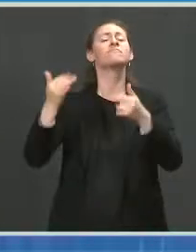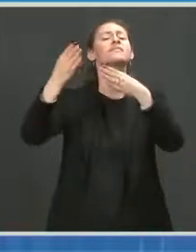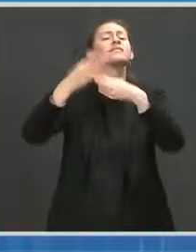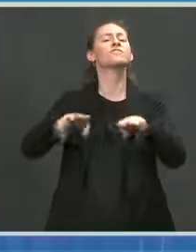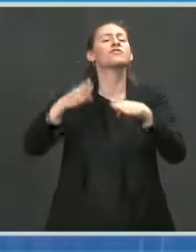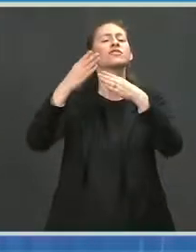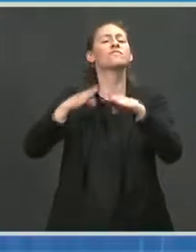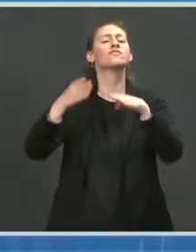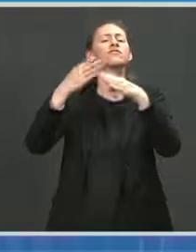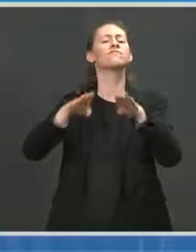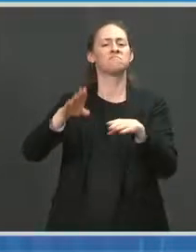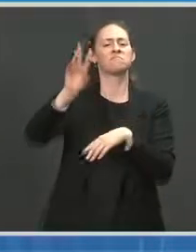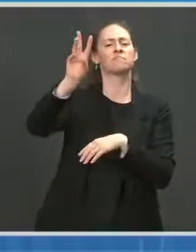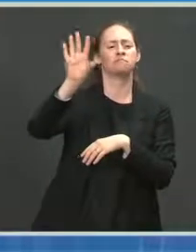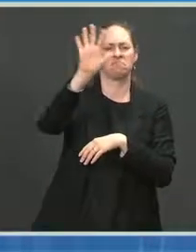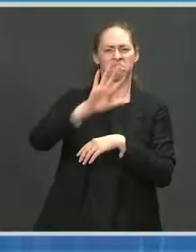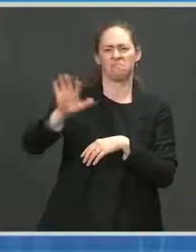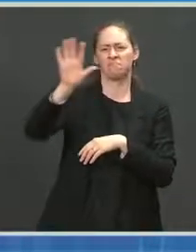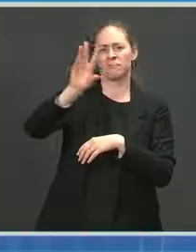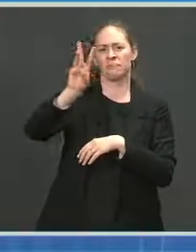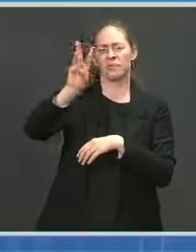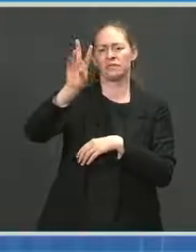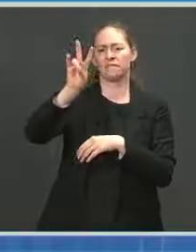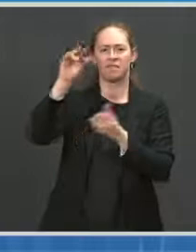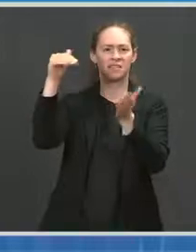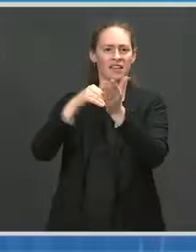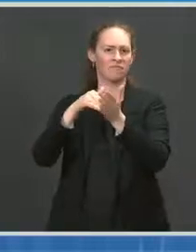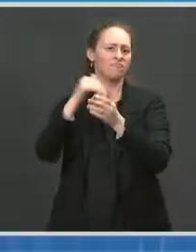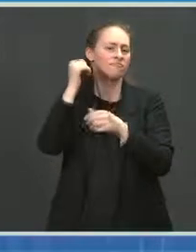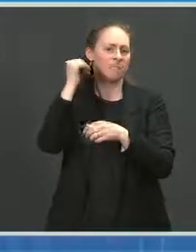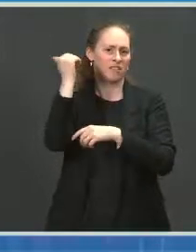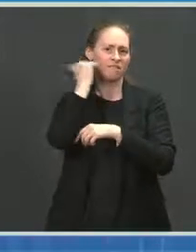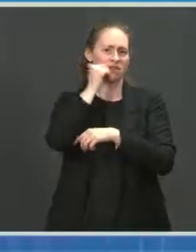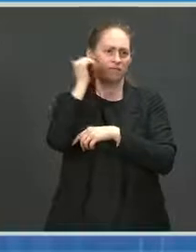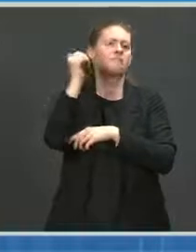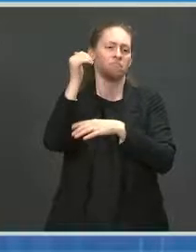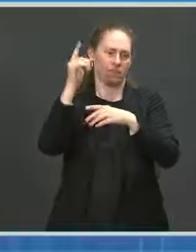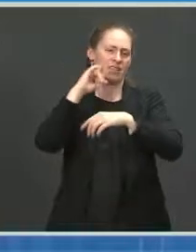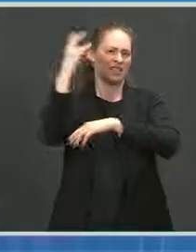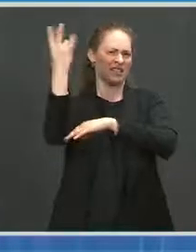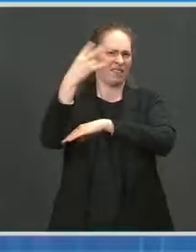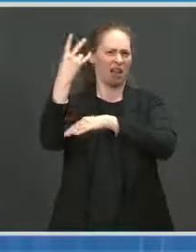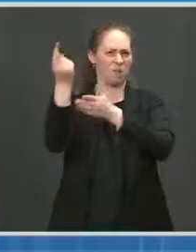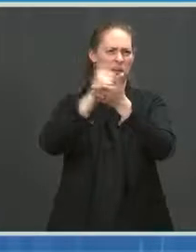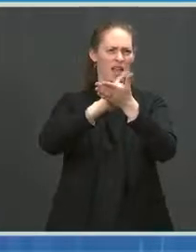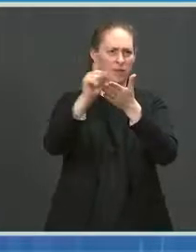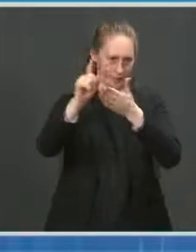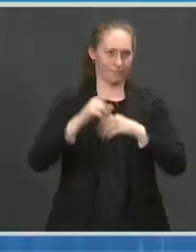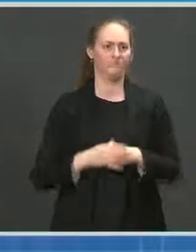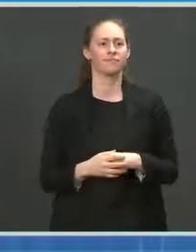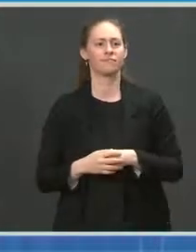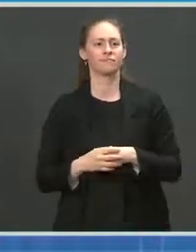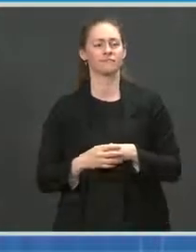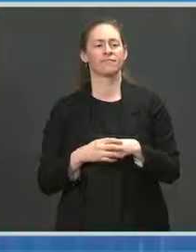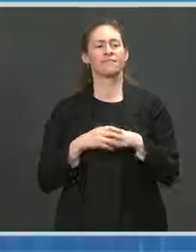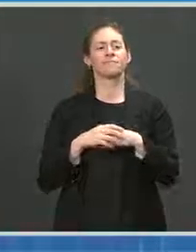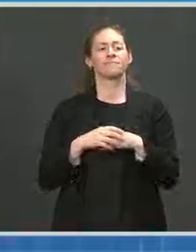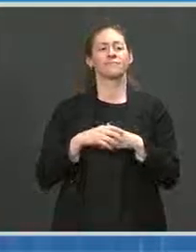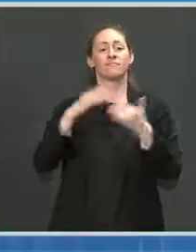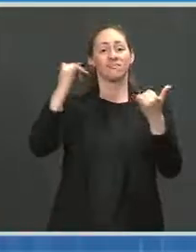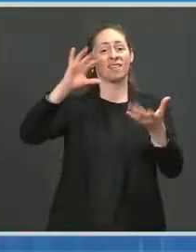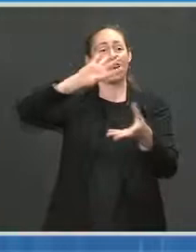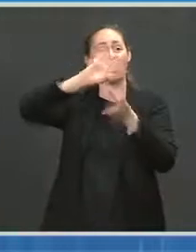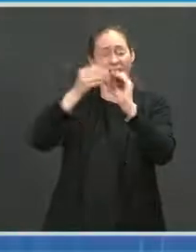67,440 per day. For context, 1 month ago, our 7-day average of cases was just over 53,000 per day.